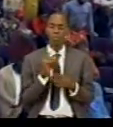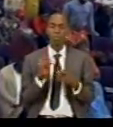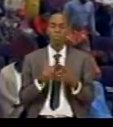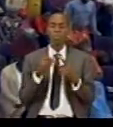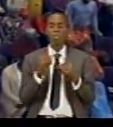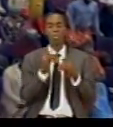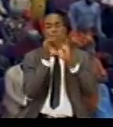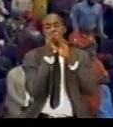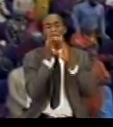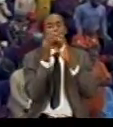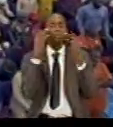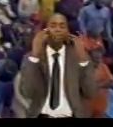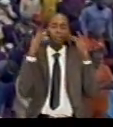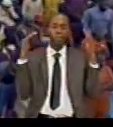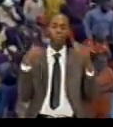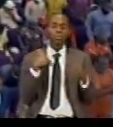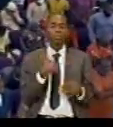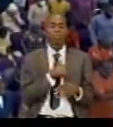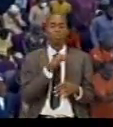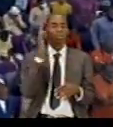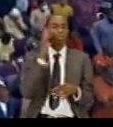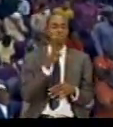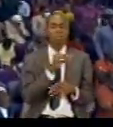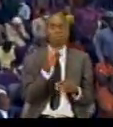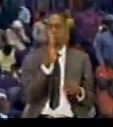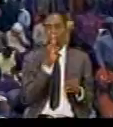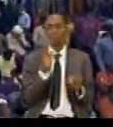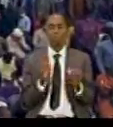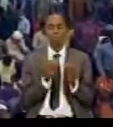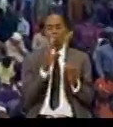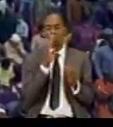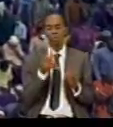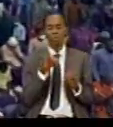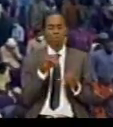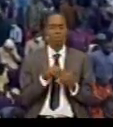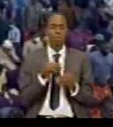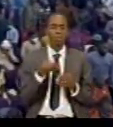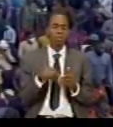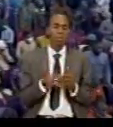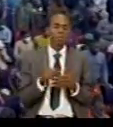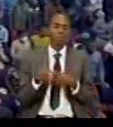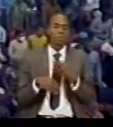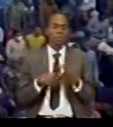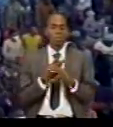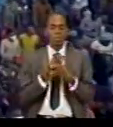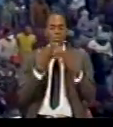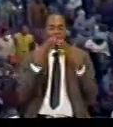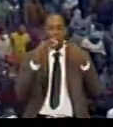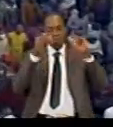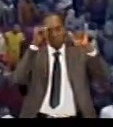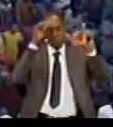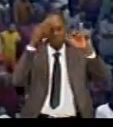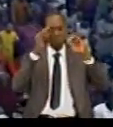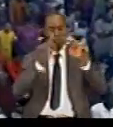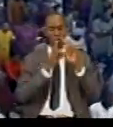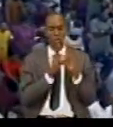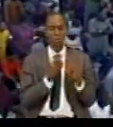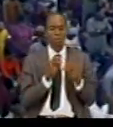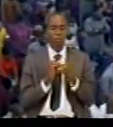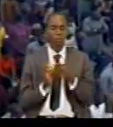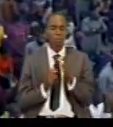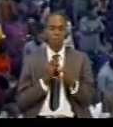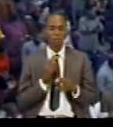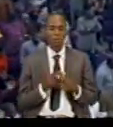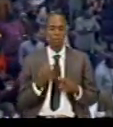sound, we shall no more be found in this world. Thank you because you have answered. In Jesus' name we